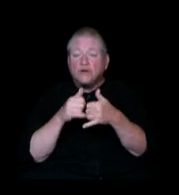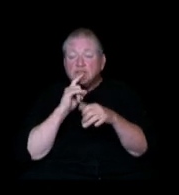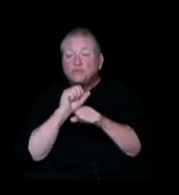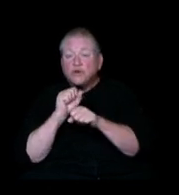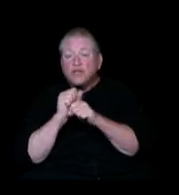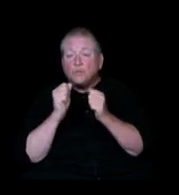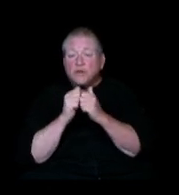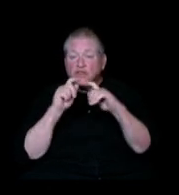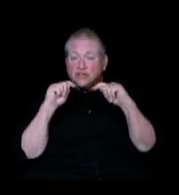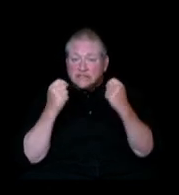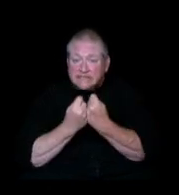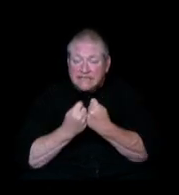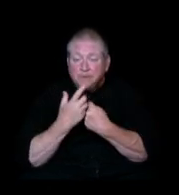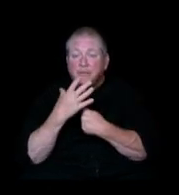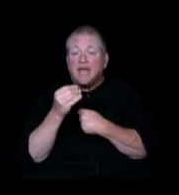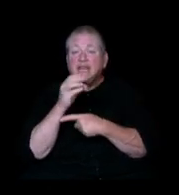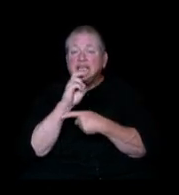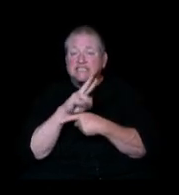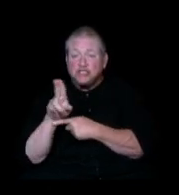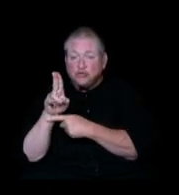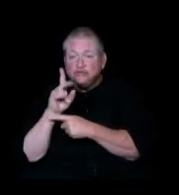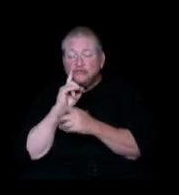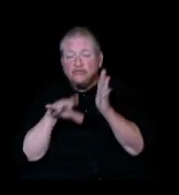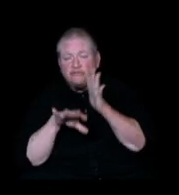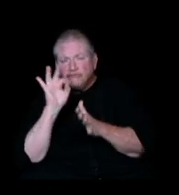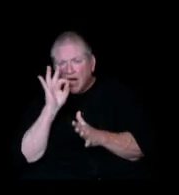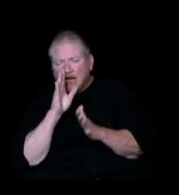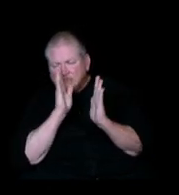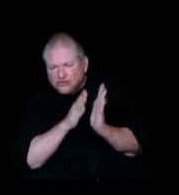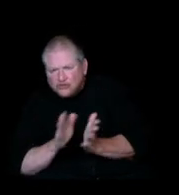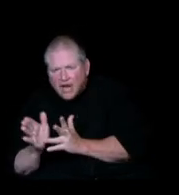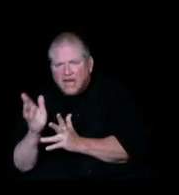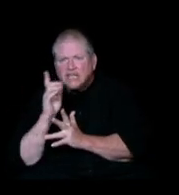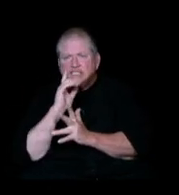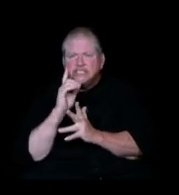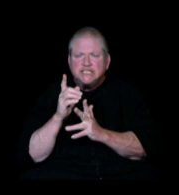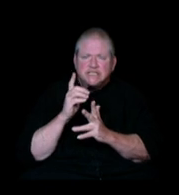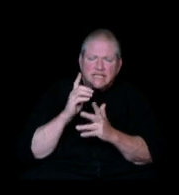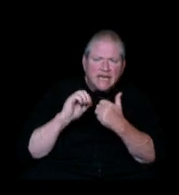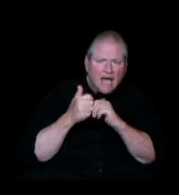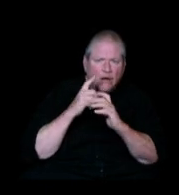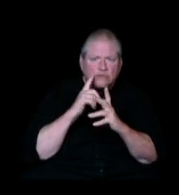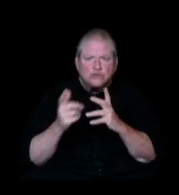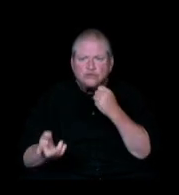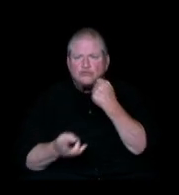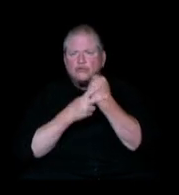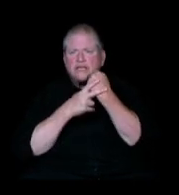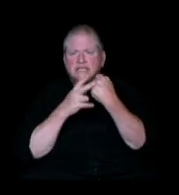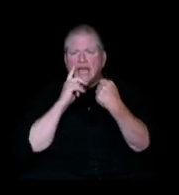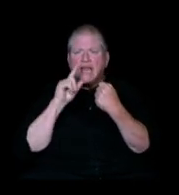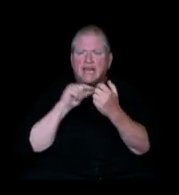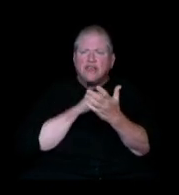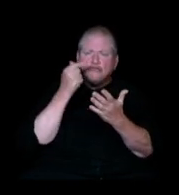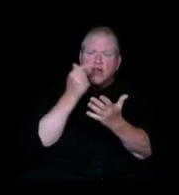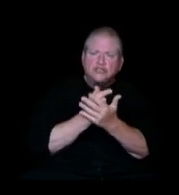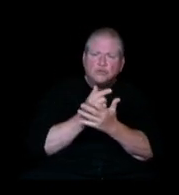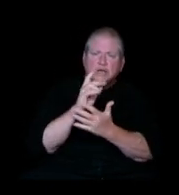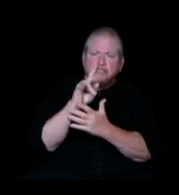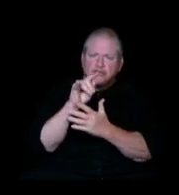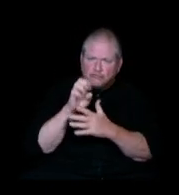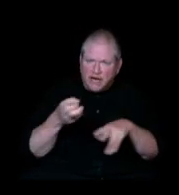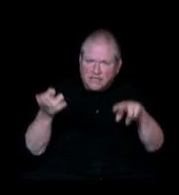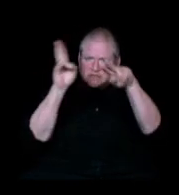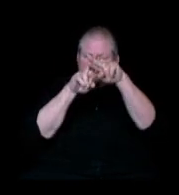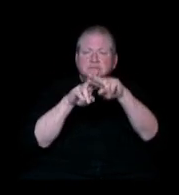her team and within the institution to find strategies and solutions that improve Western's retention and graduation rates. She